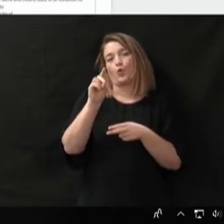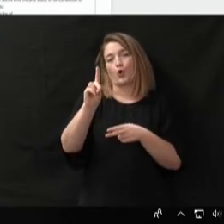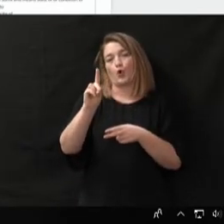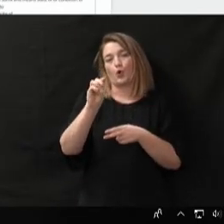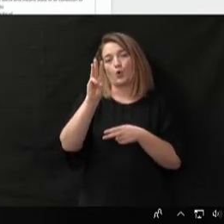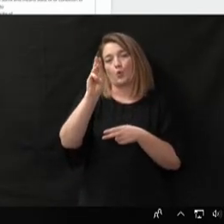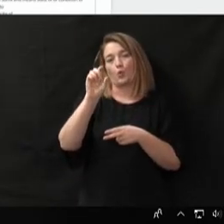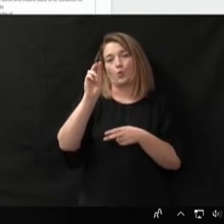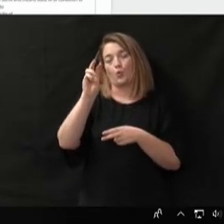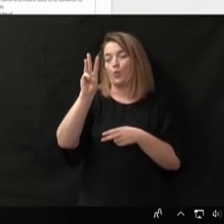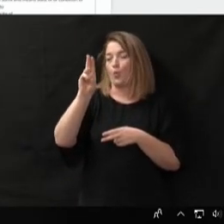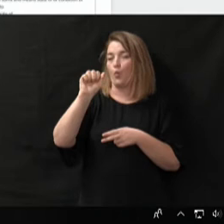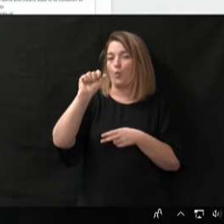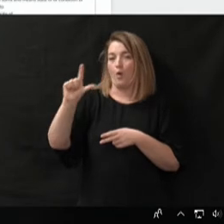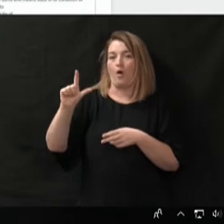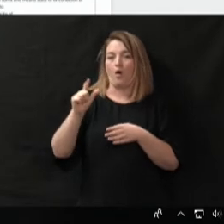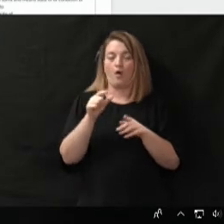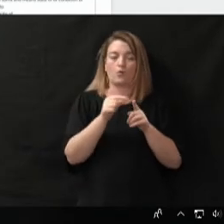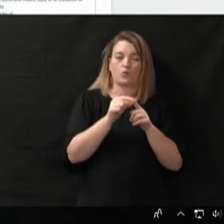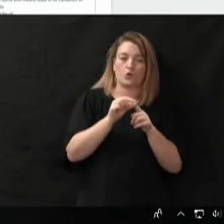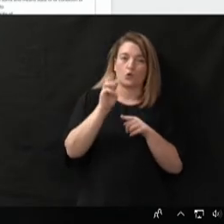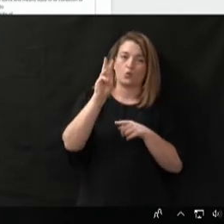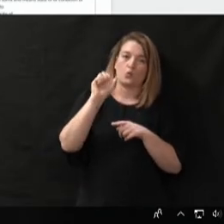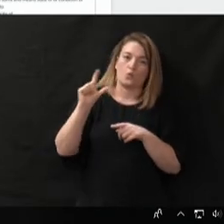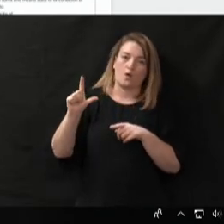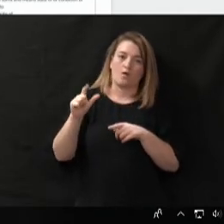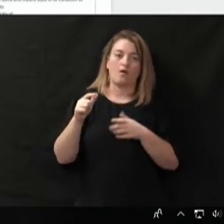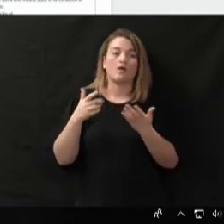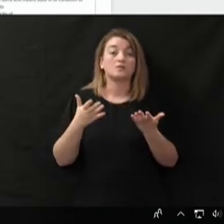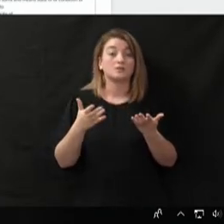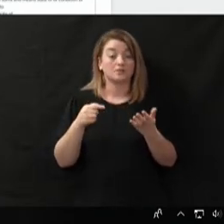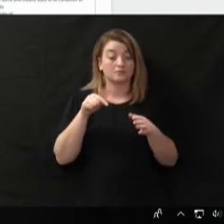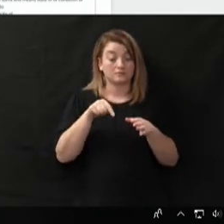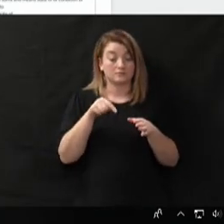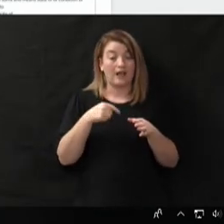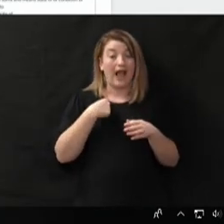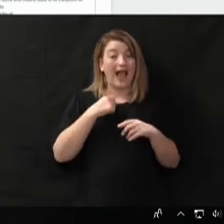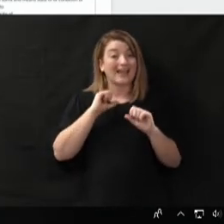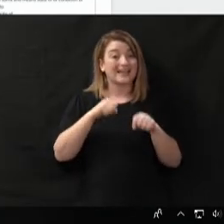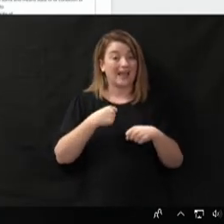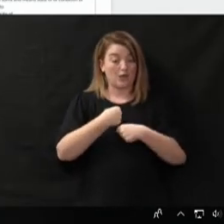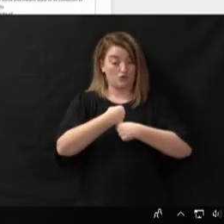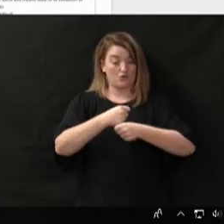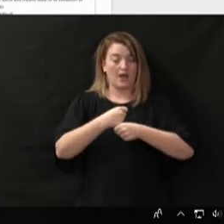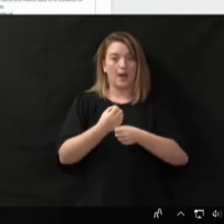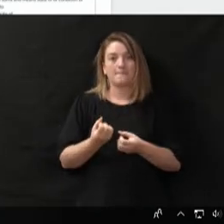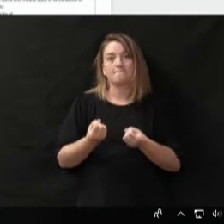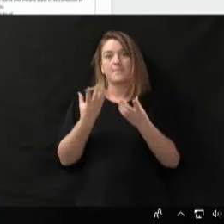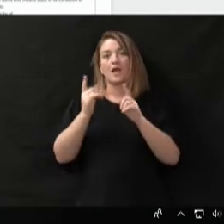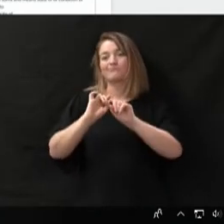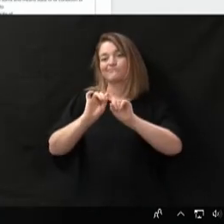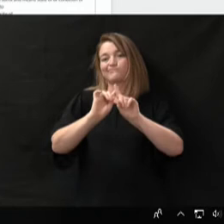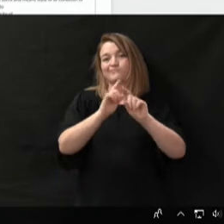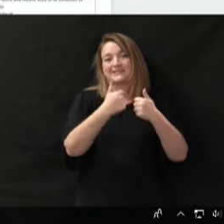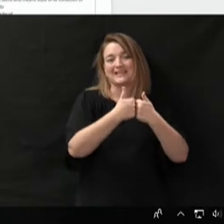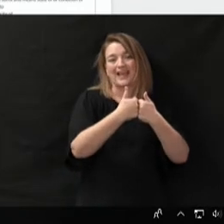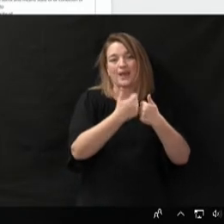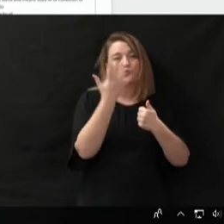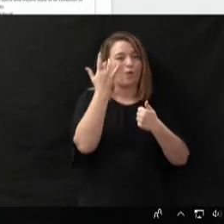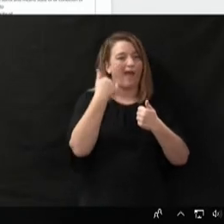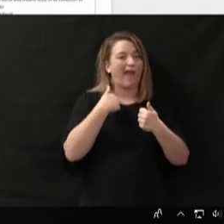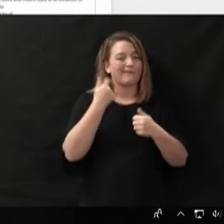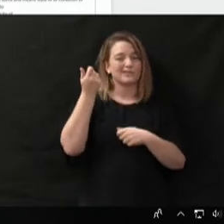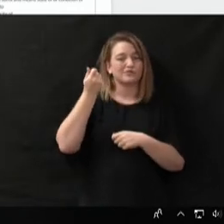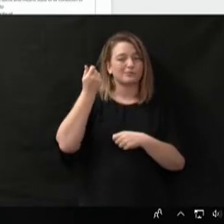I belong, I can create as many games as I want because I pay monthly. But most of